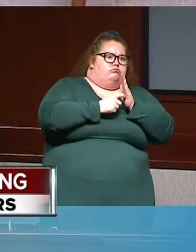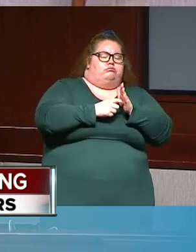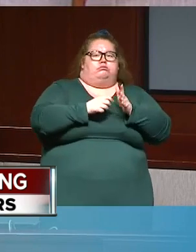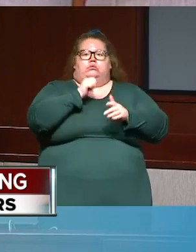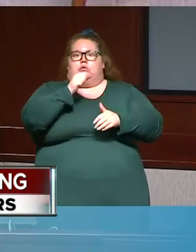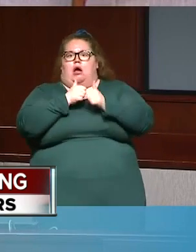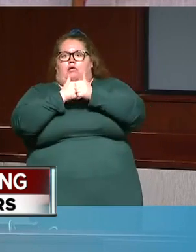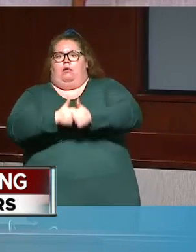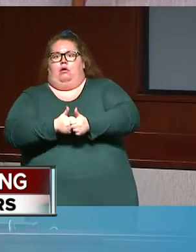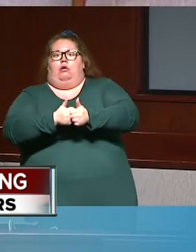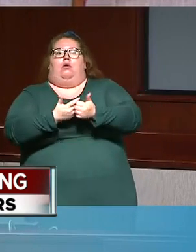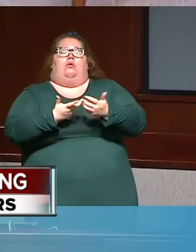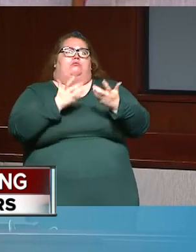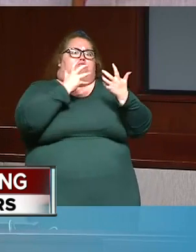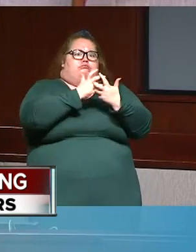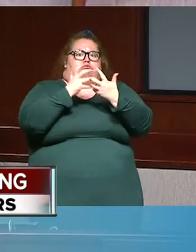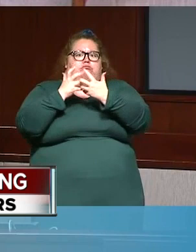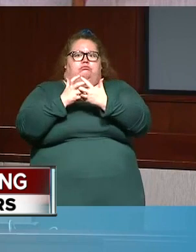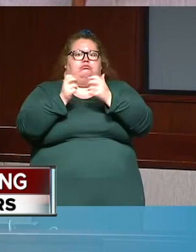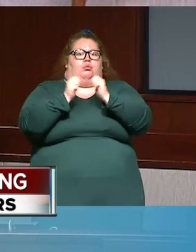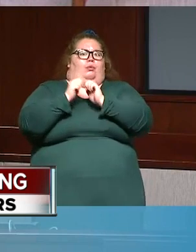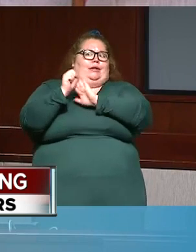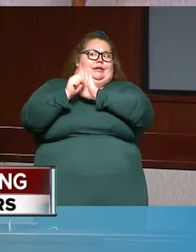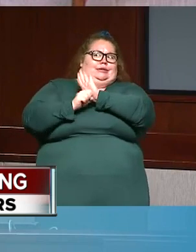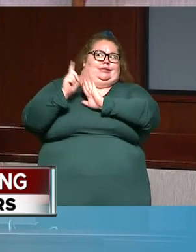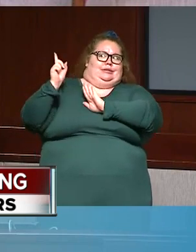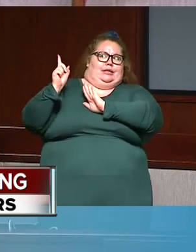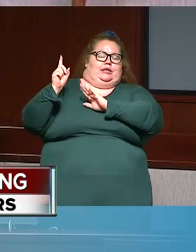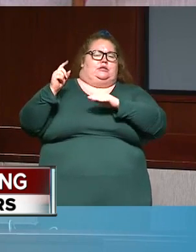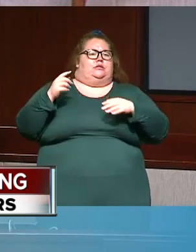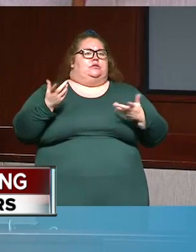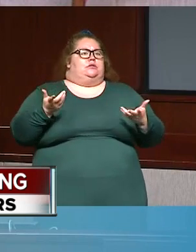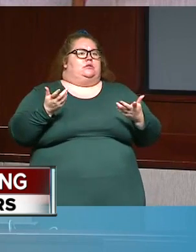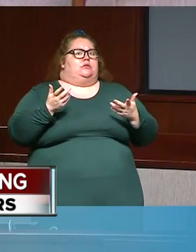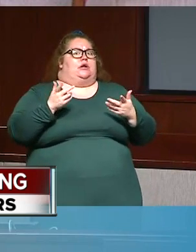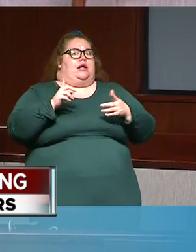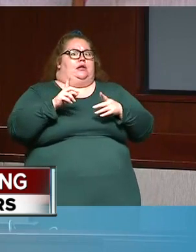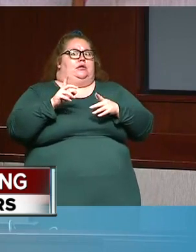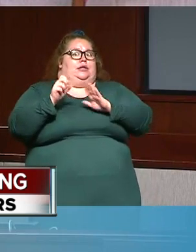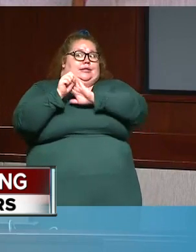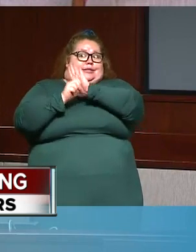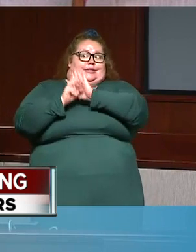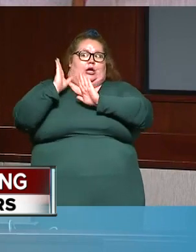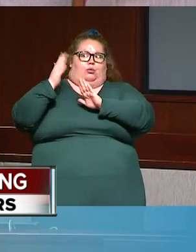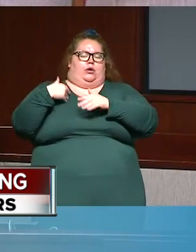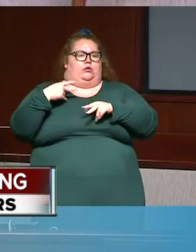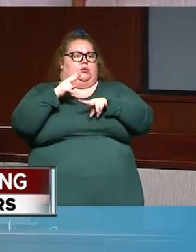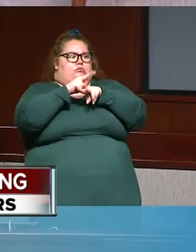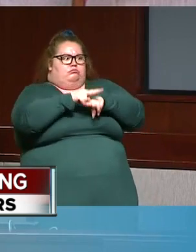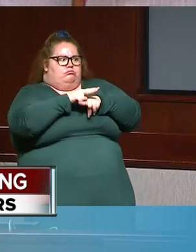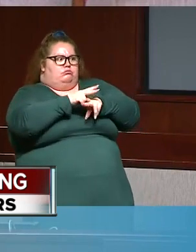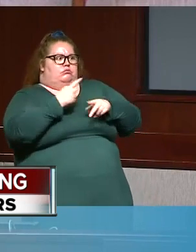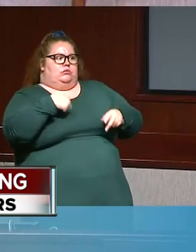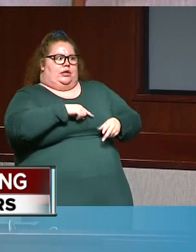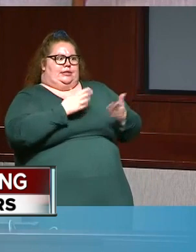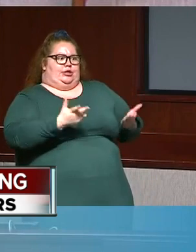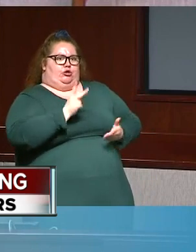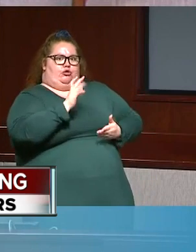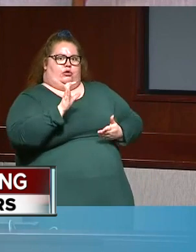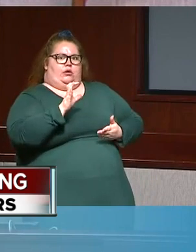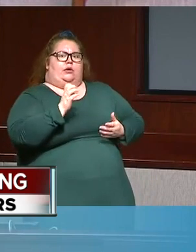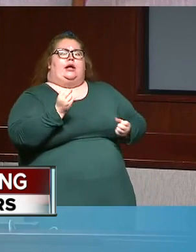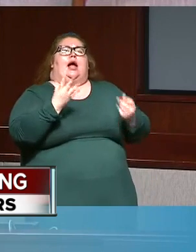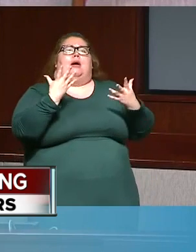it kind of, we go on that watch list? Is there a number of days that we have to be out of compliance in